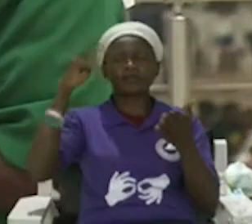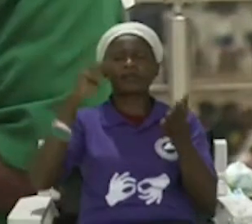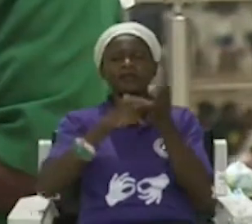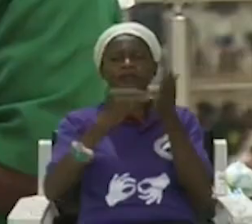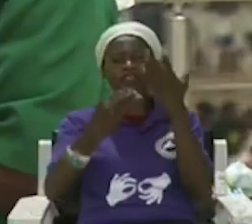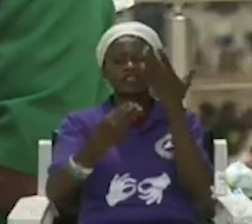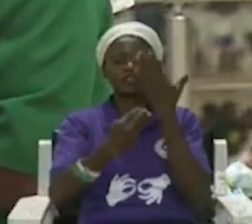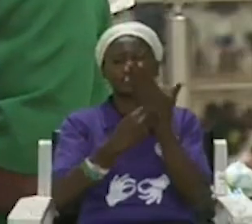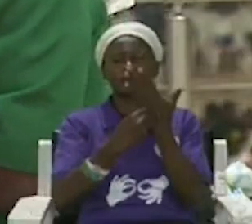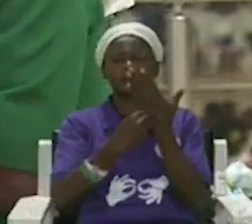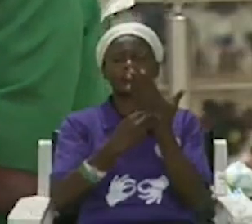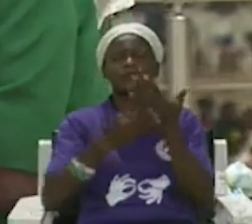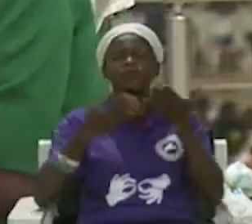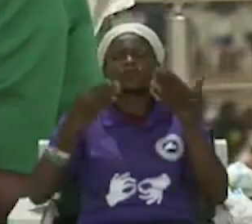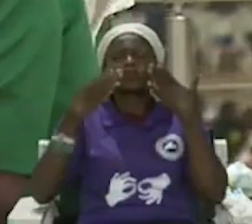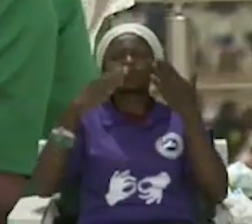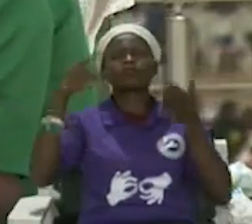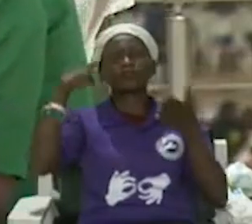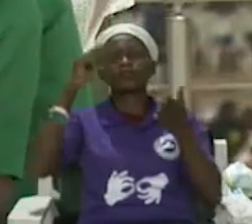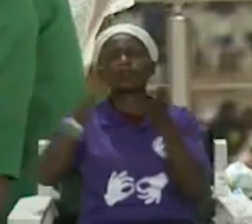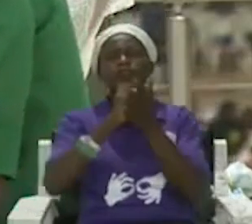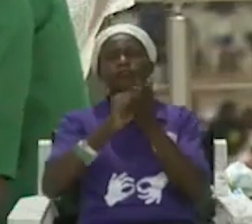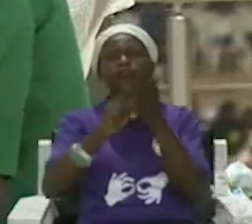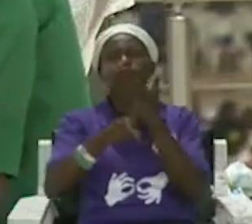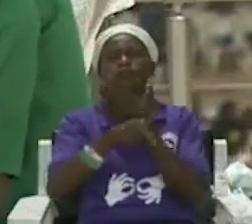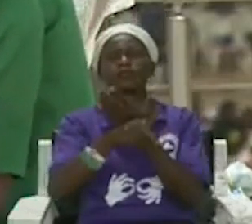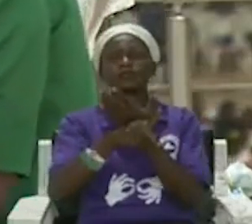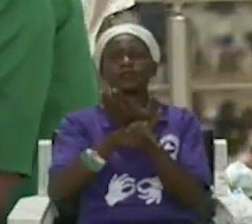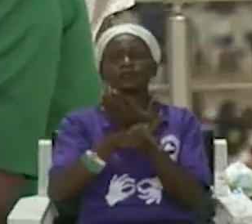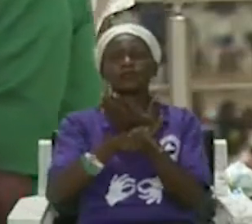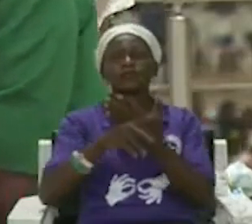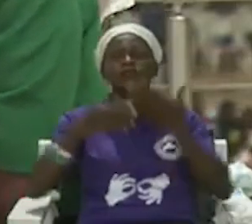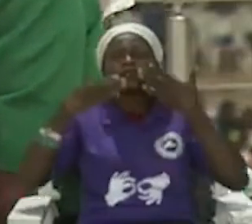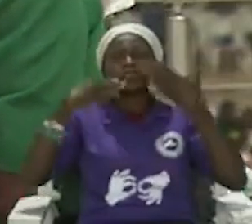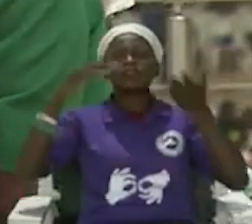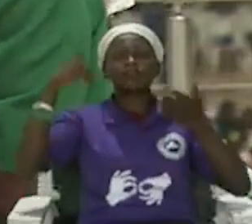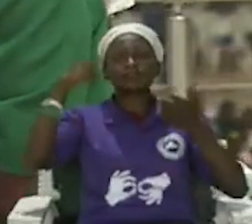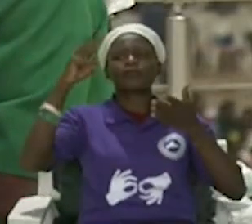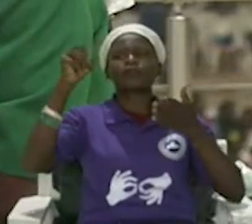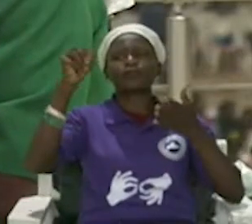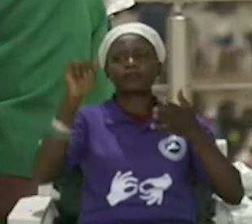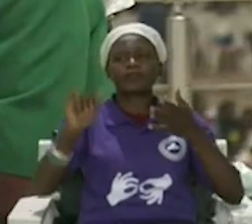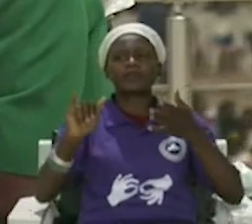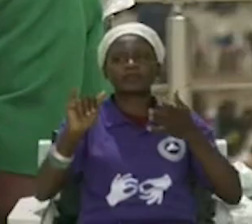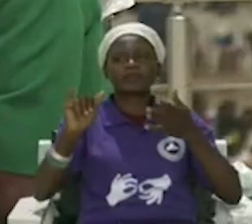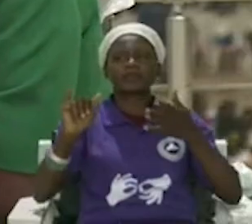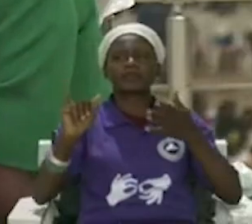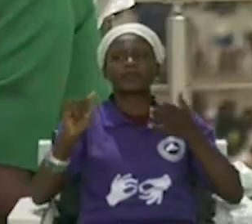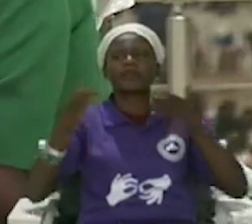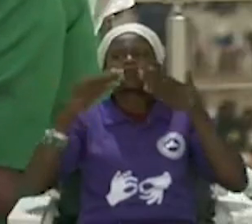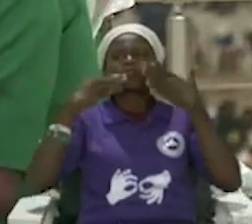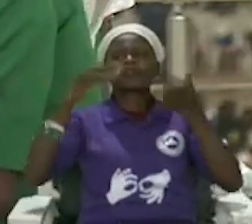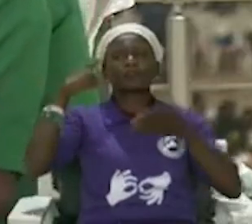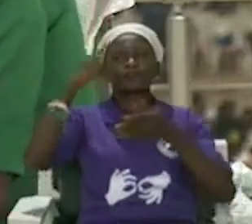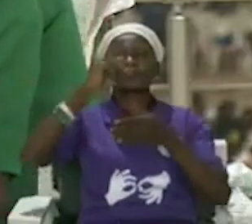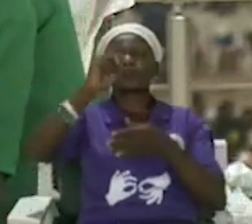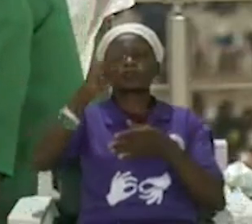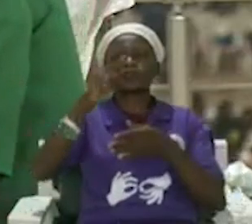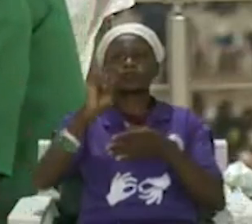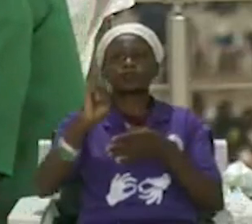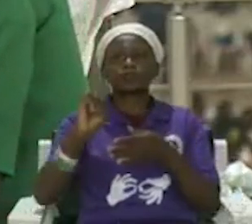March. Thank you for April. Thank you for May. Thank you for